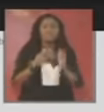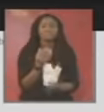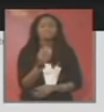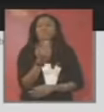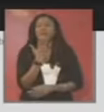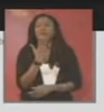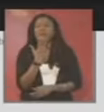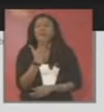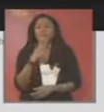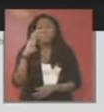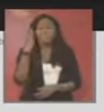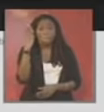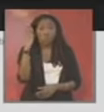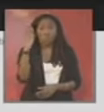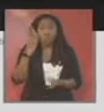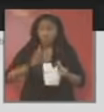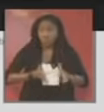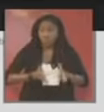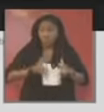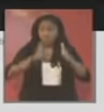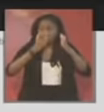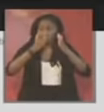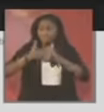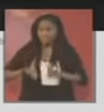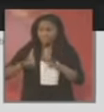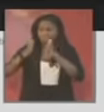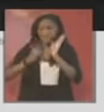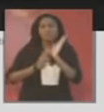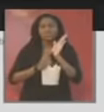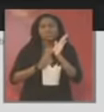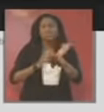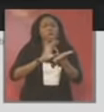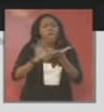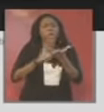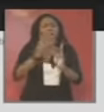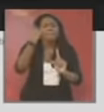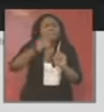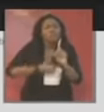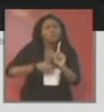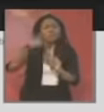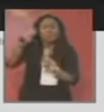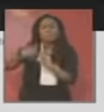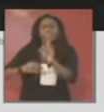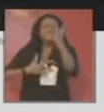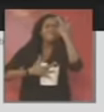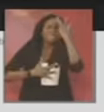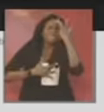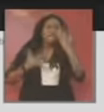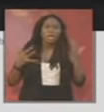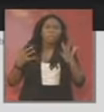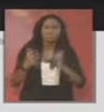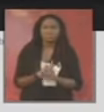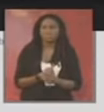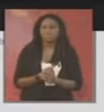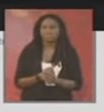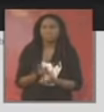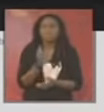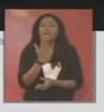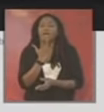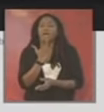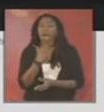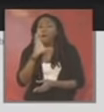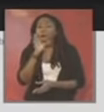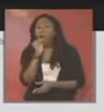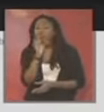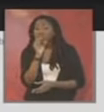light blue bars show the monthly tallies. The orange strips that accompany some of the bars